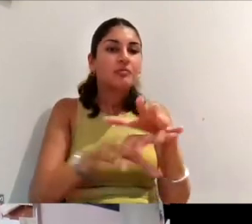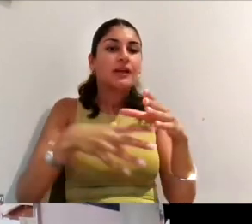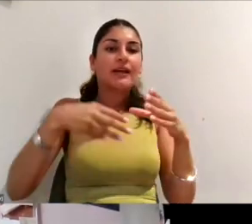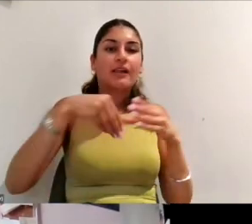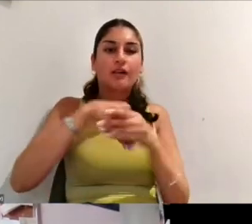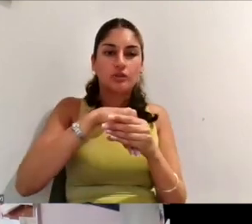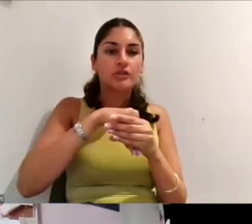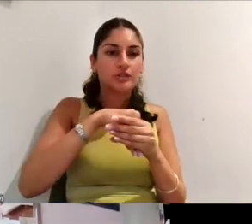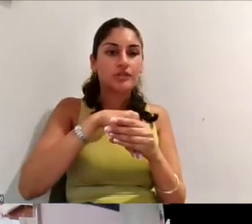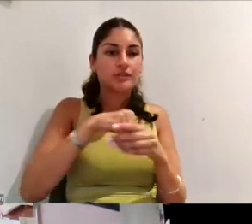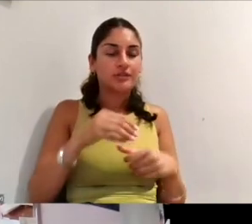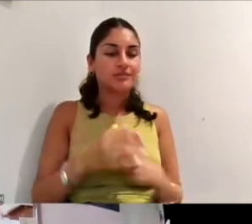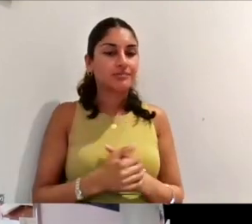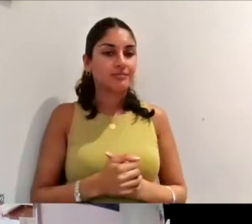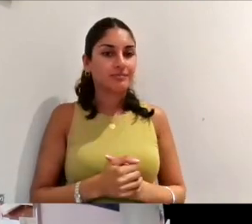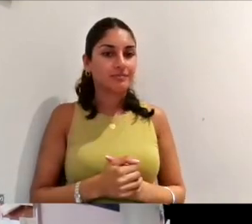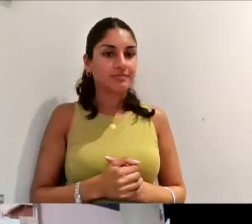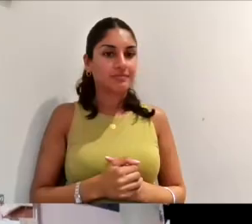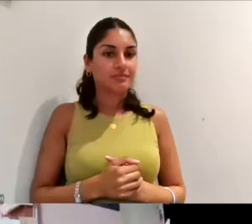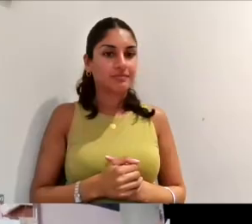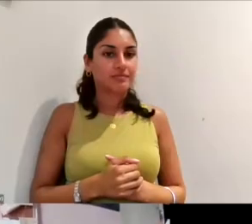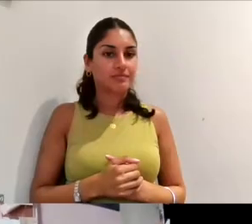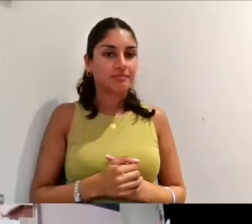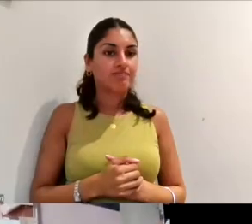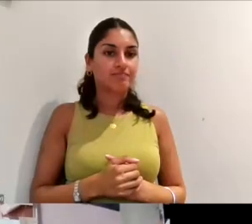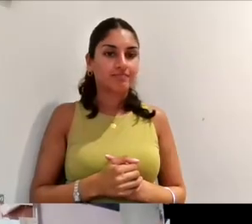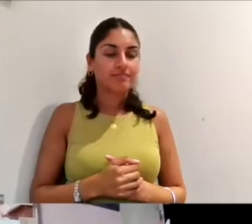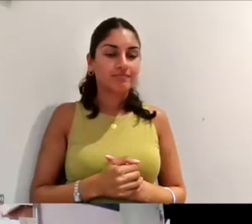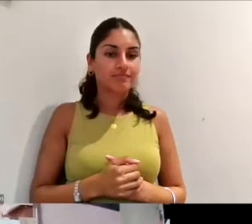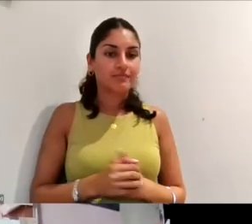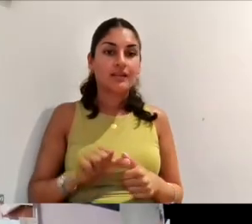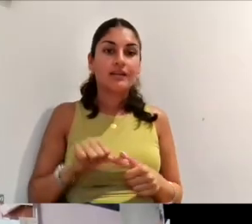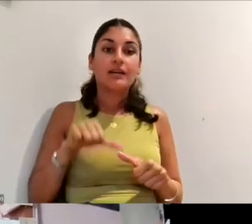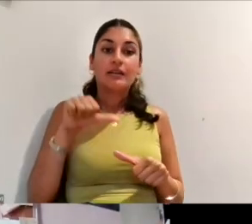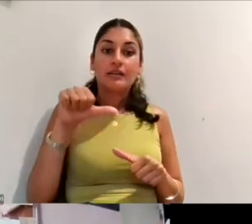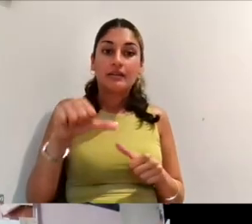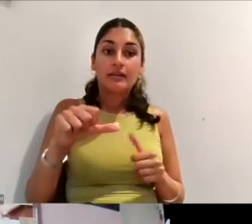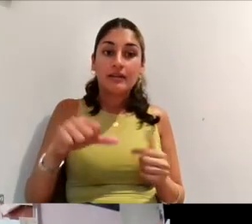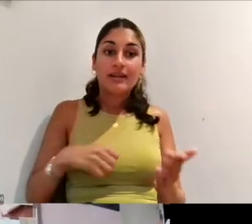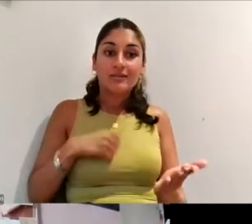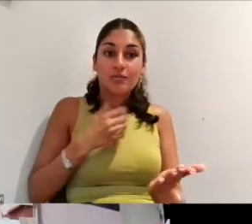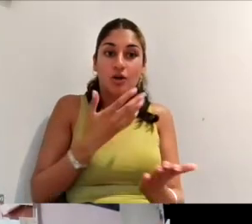And the next poem I'm going to read was